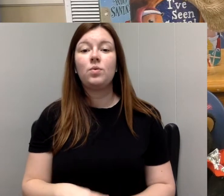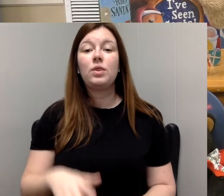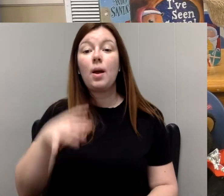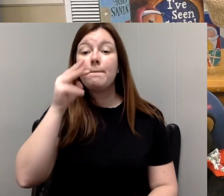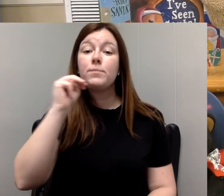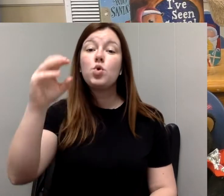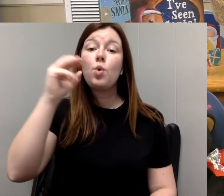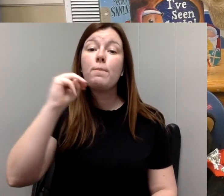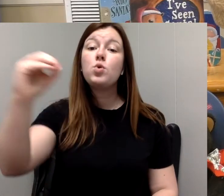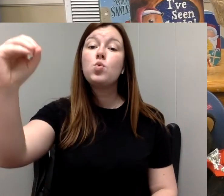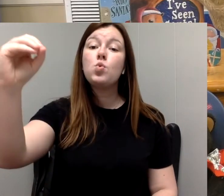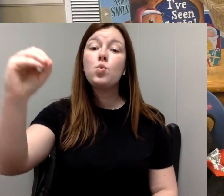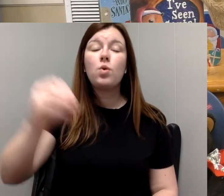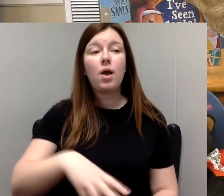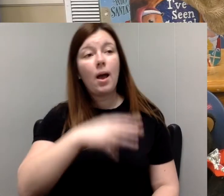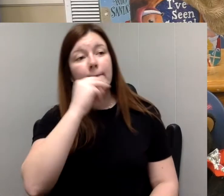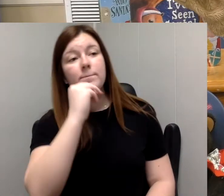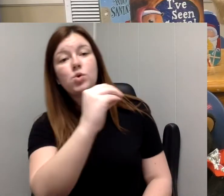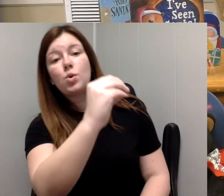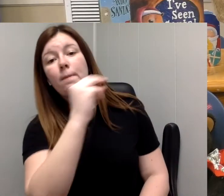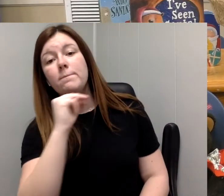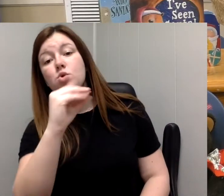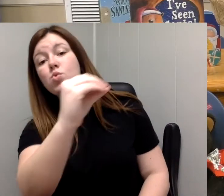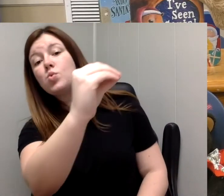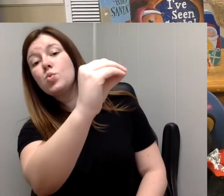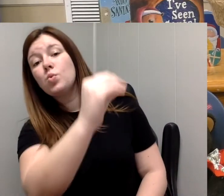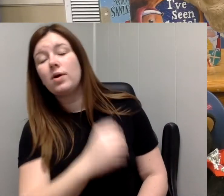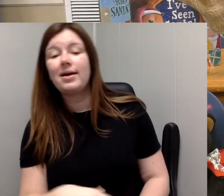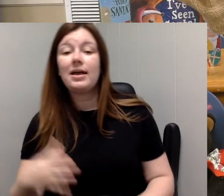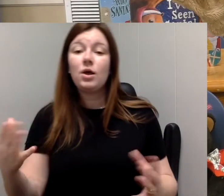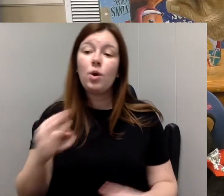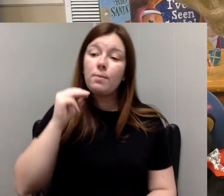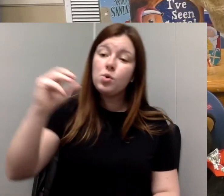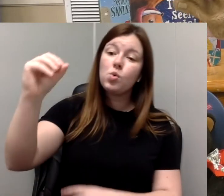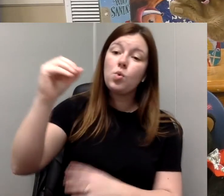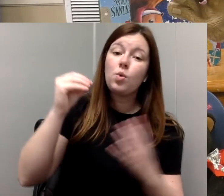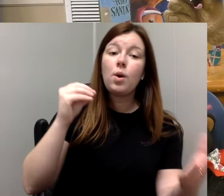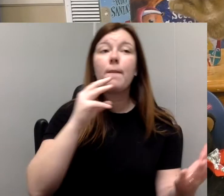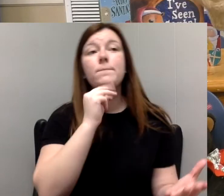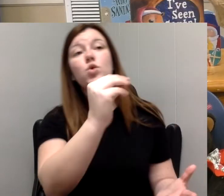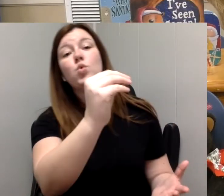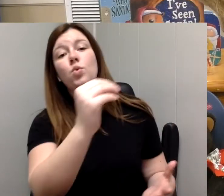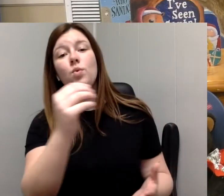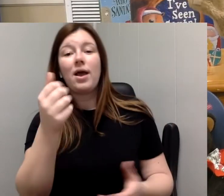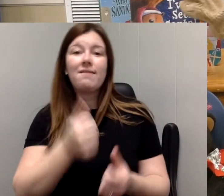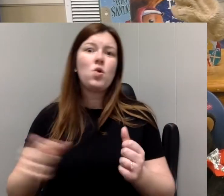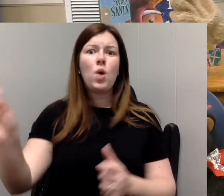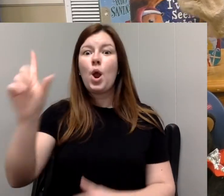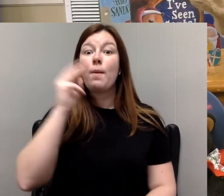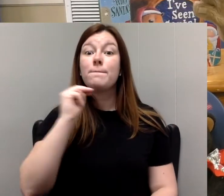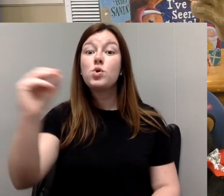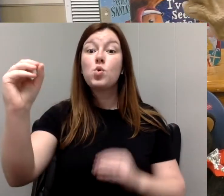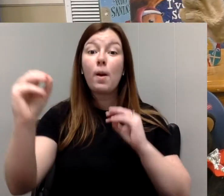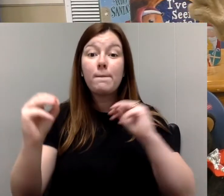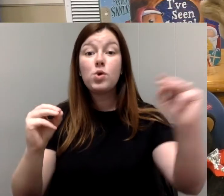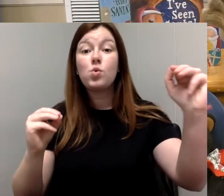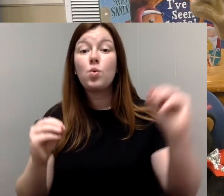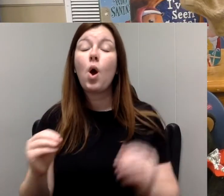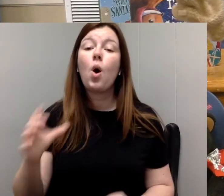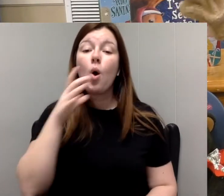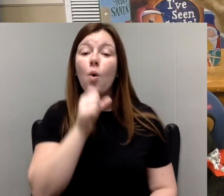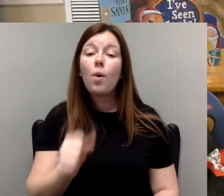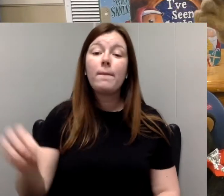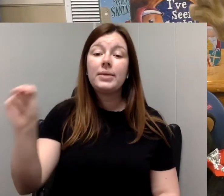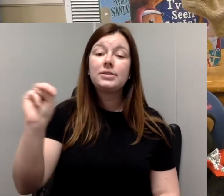E-I-E-I-O. With a moo-moo here and a moo-moo there. Here moo, there moo, everywhere